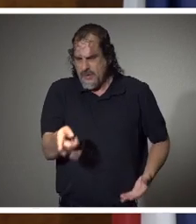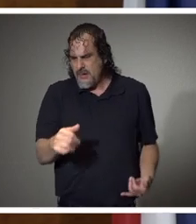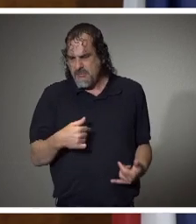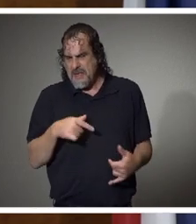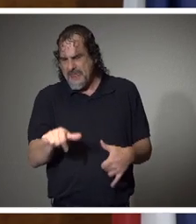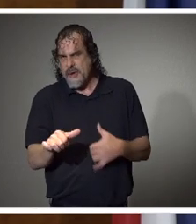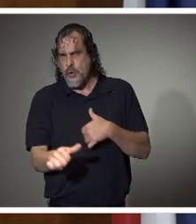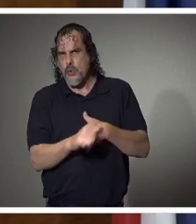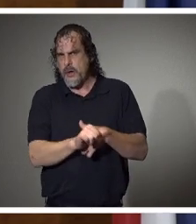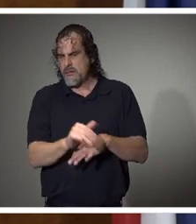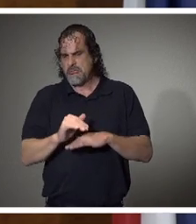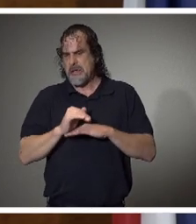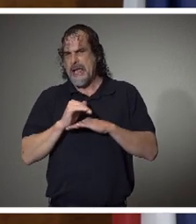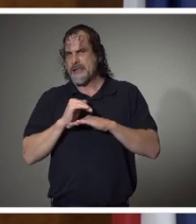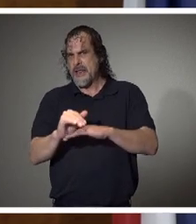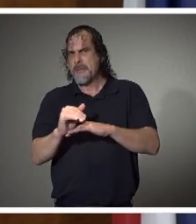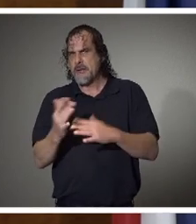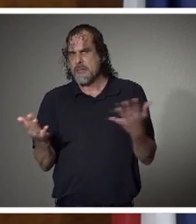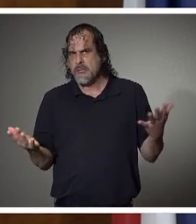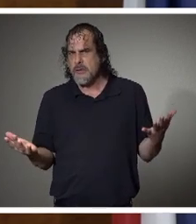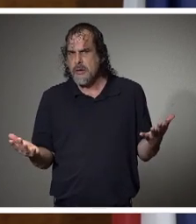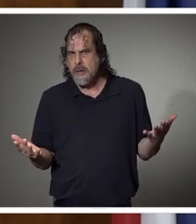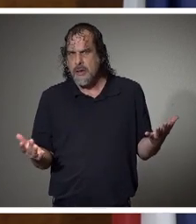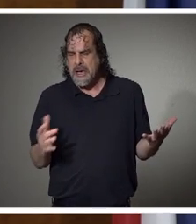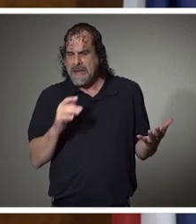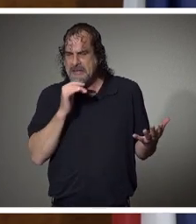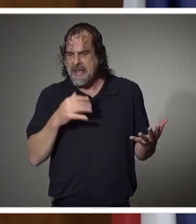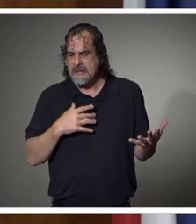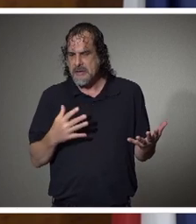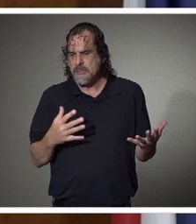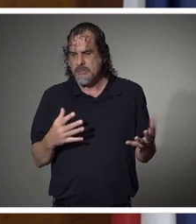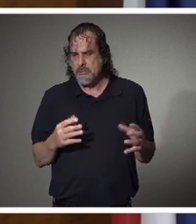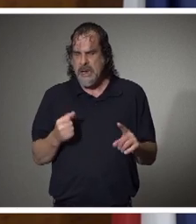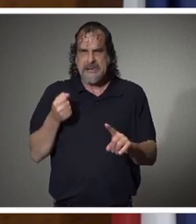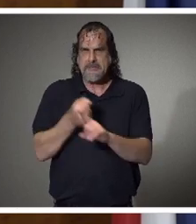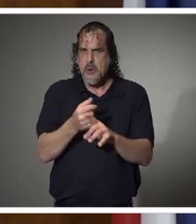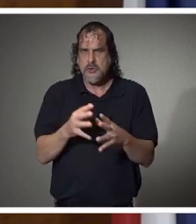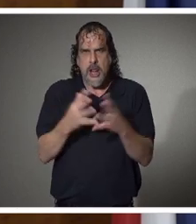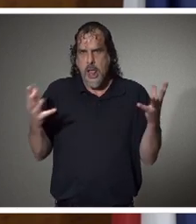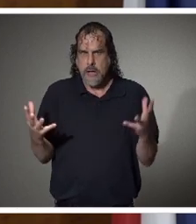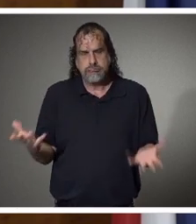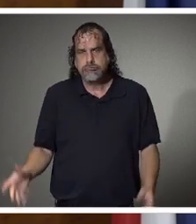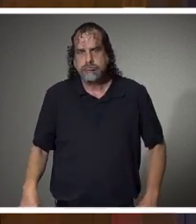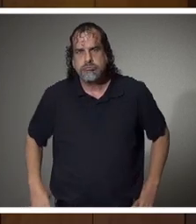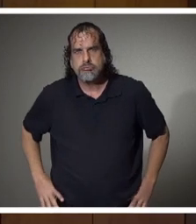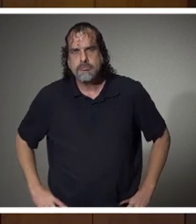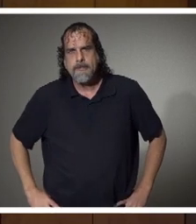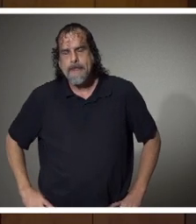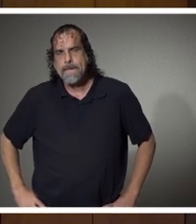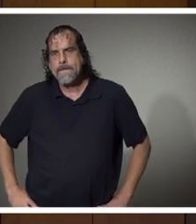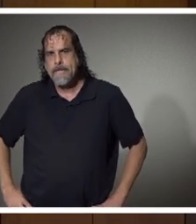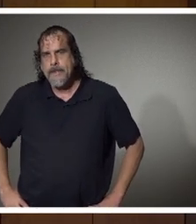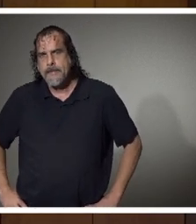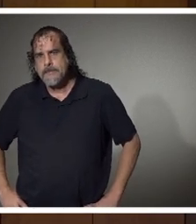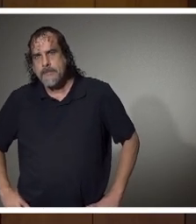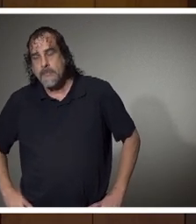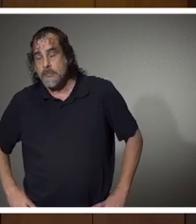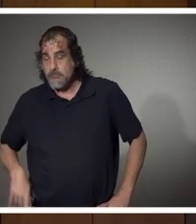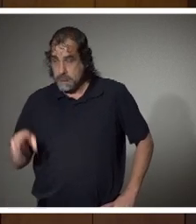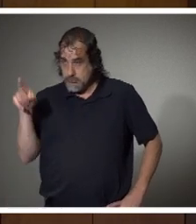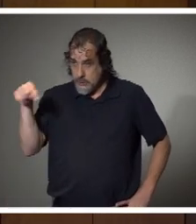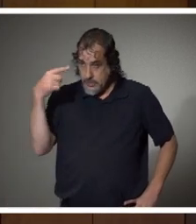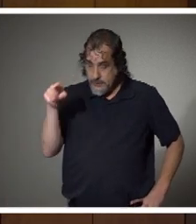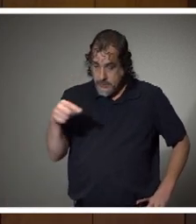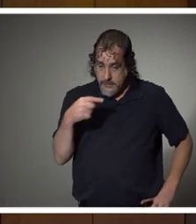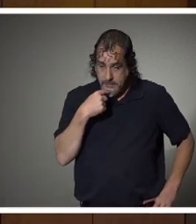level that reduces the overall risk potentially if fewer people are in box stores. Ross. Are you saying that